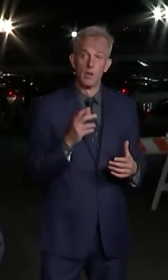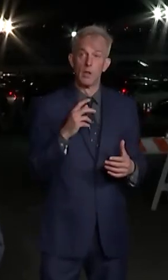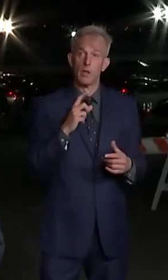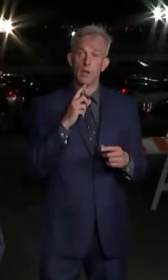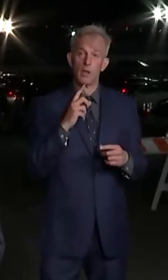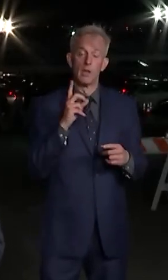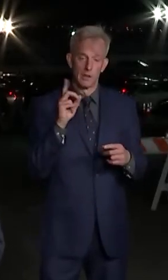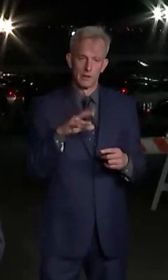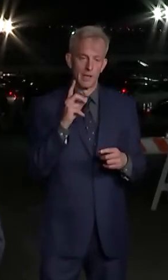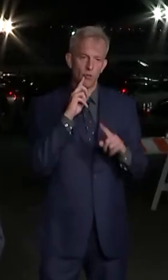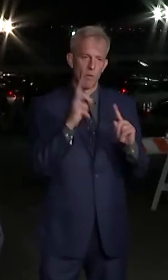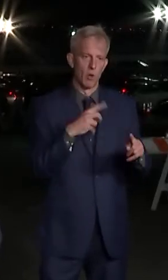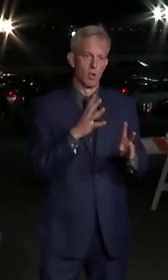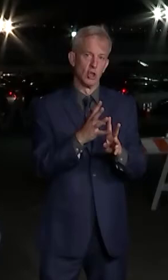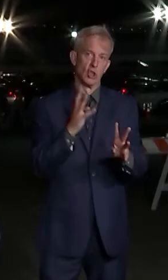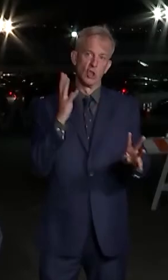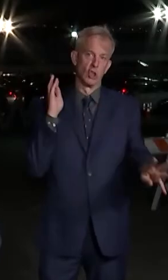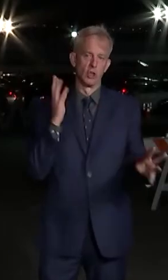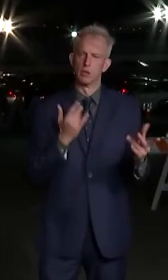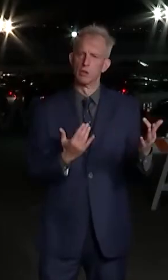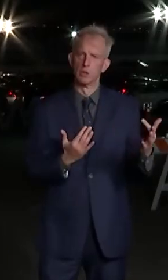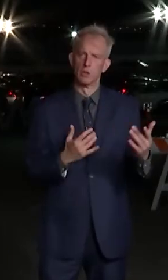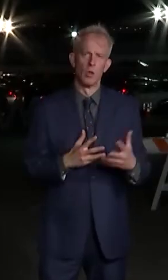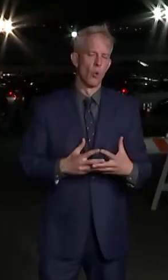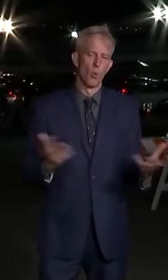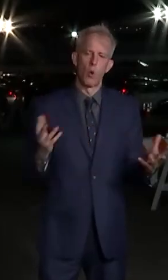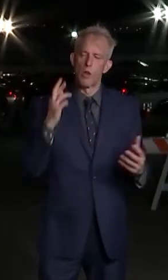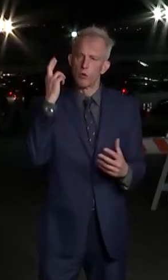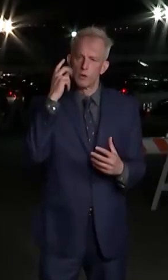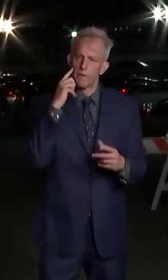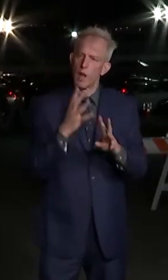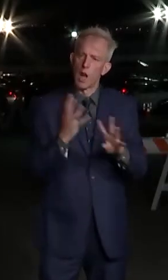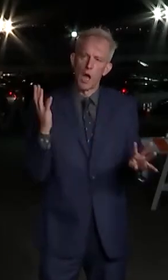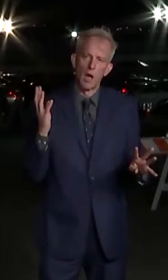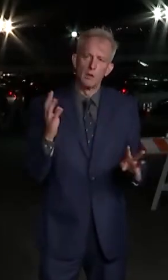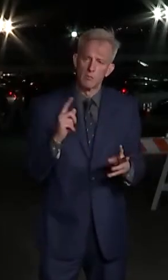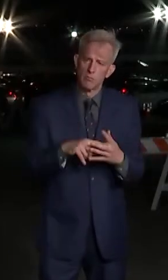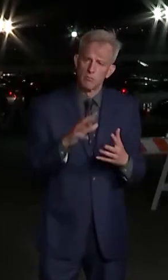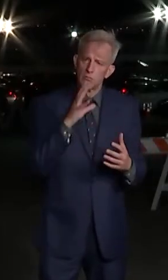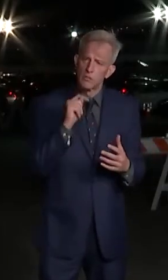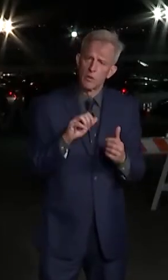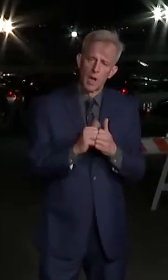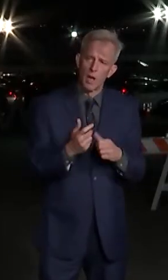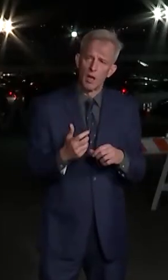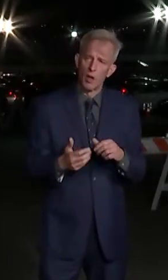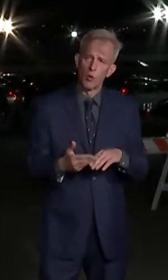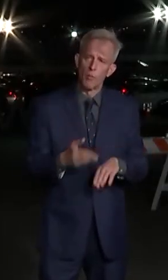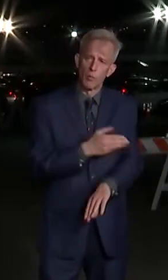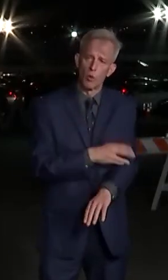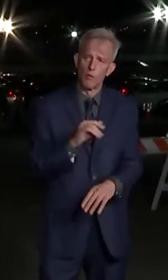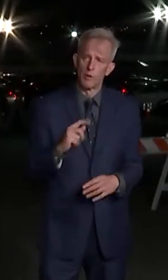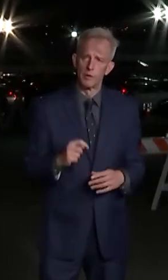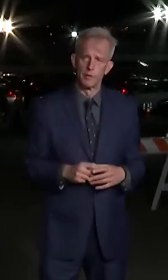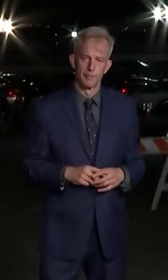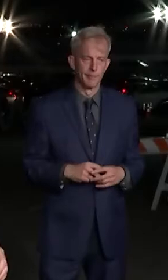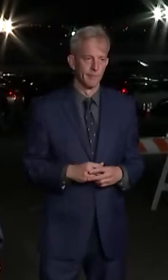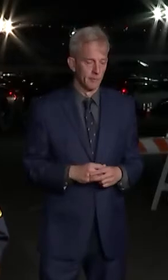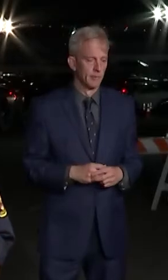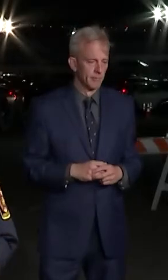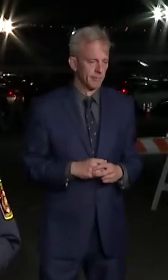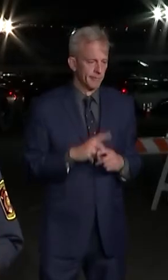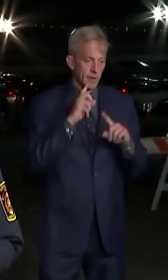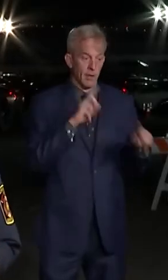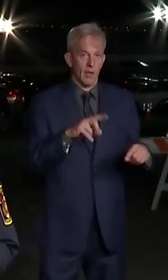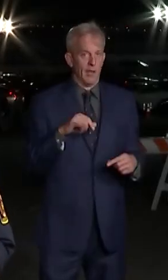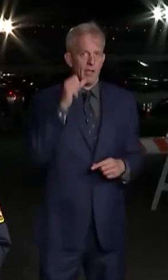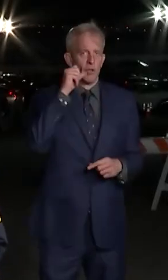get shortened a little bit. What are the reasons for the lines? Yeah. Do you want to talk about how trying to make it better? Sure. I worked probably the hardest day yesterday. That was the